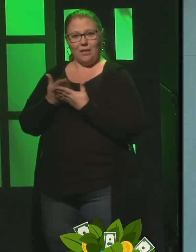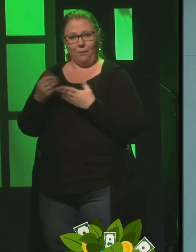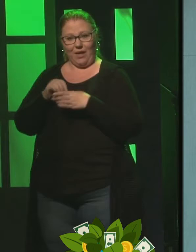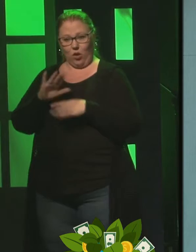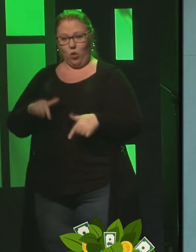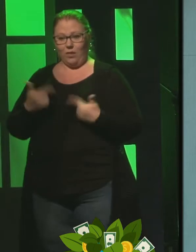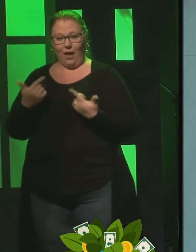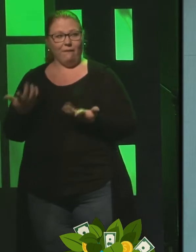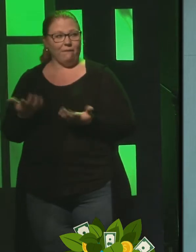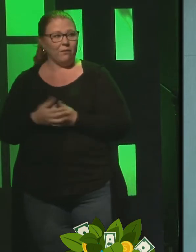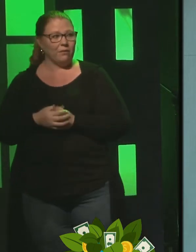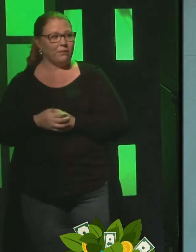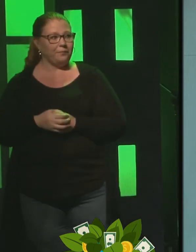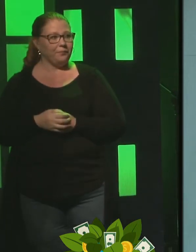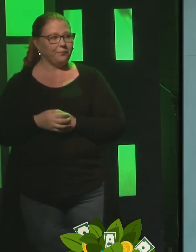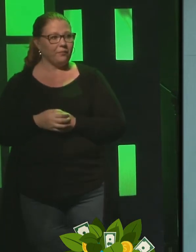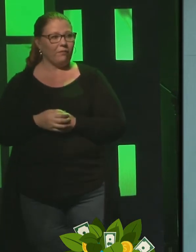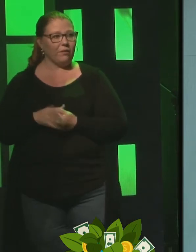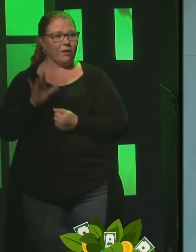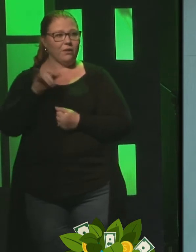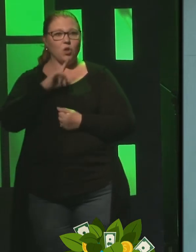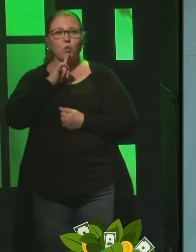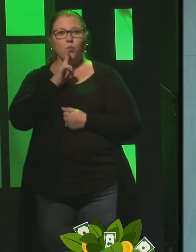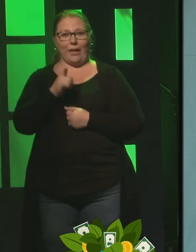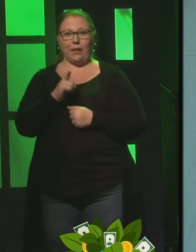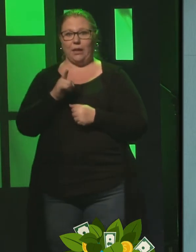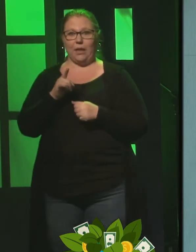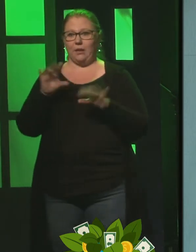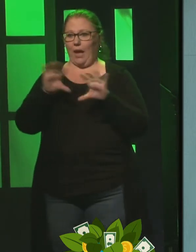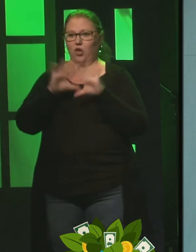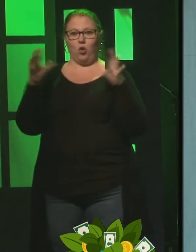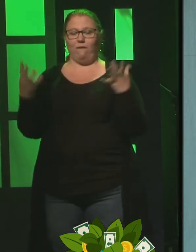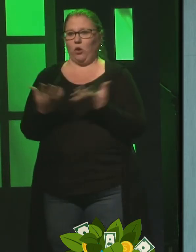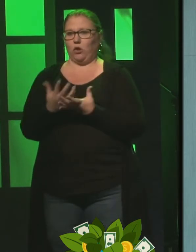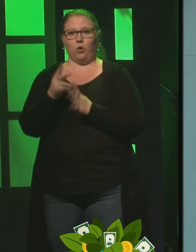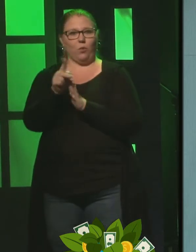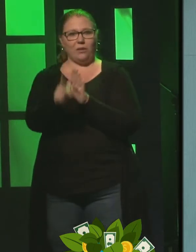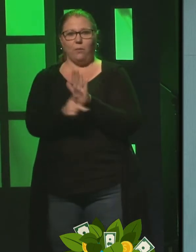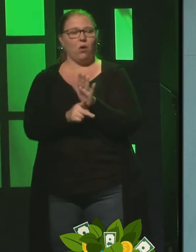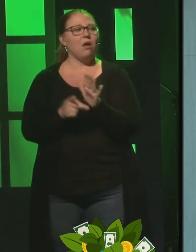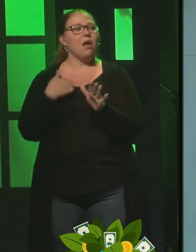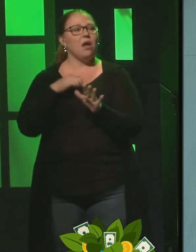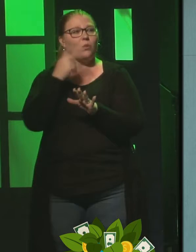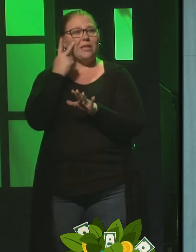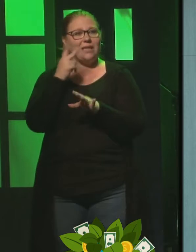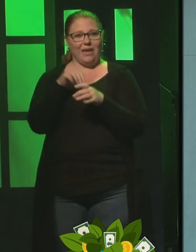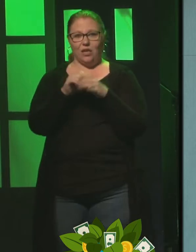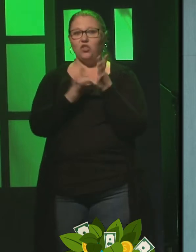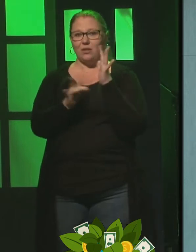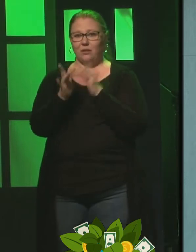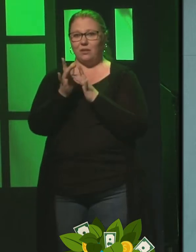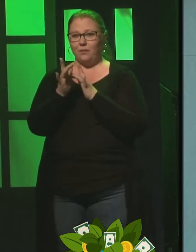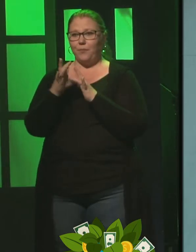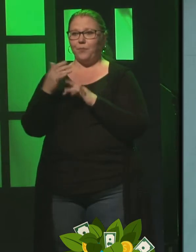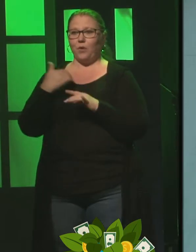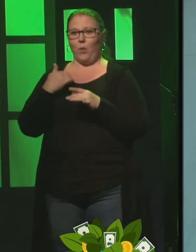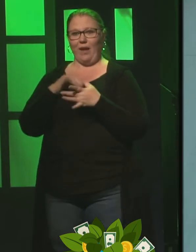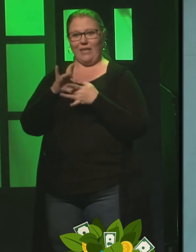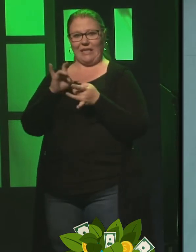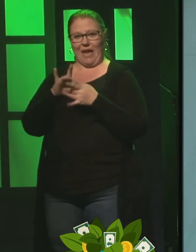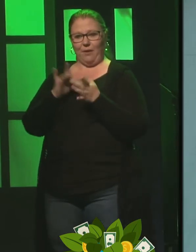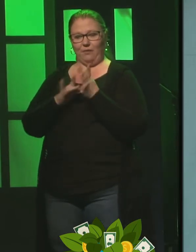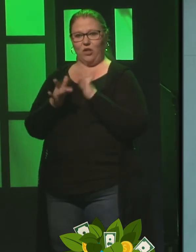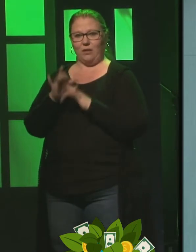in your life. And it's a very universal principle. And we actually see it in Jesus. Like, we have this statement of